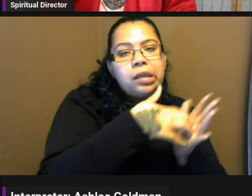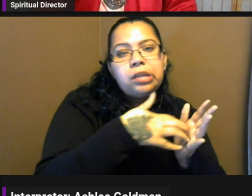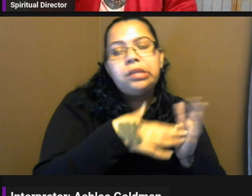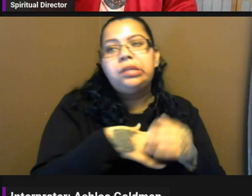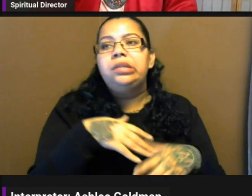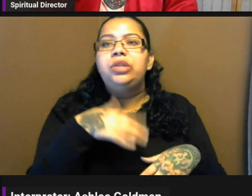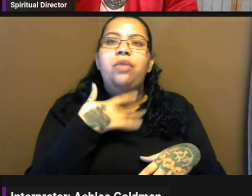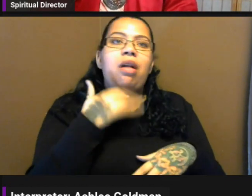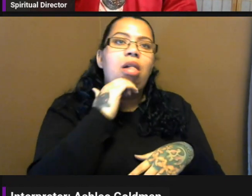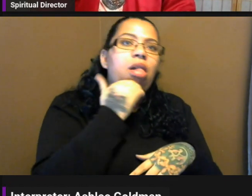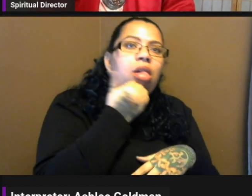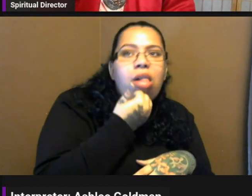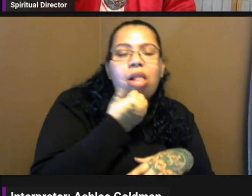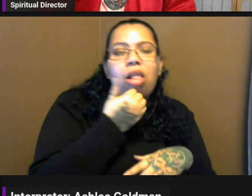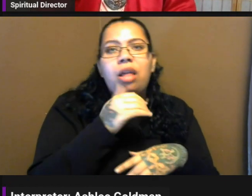to be demure,